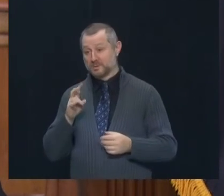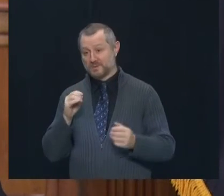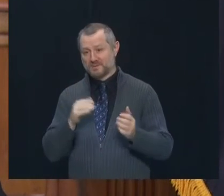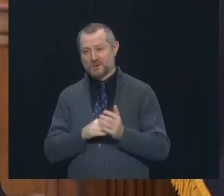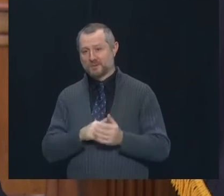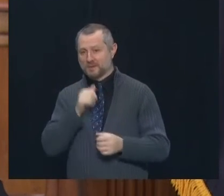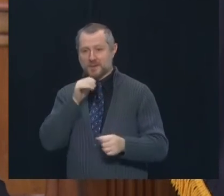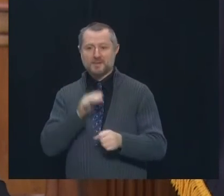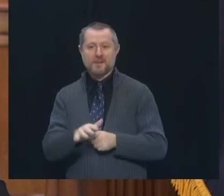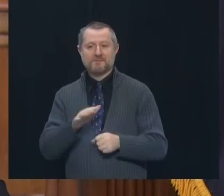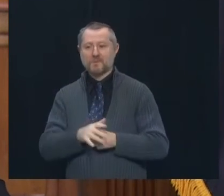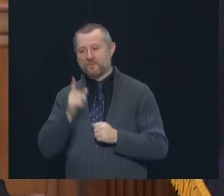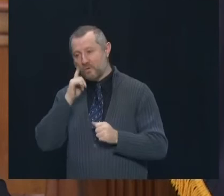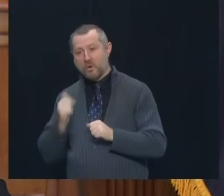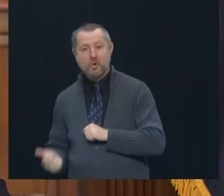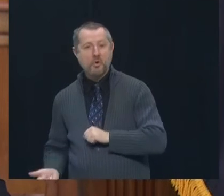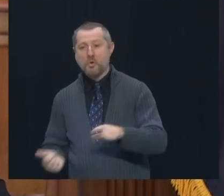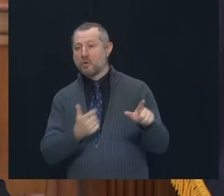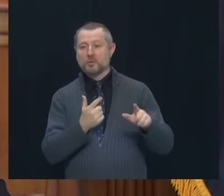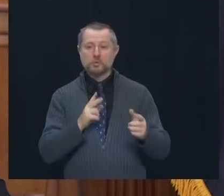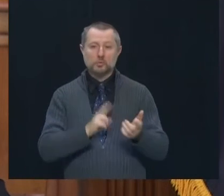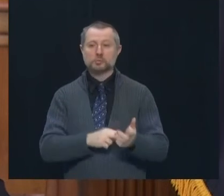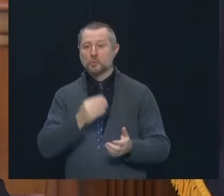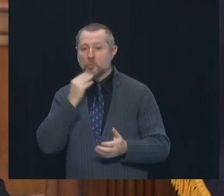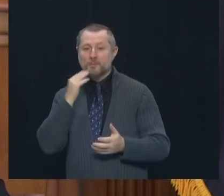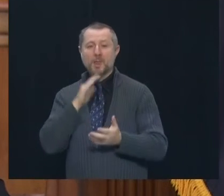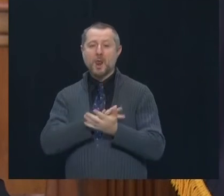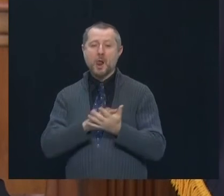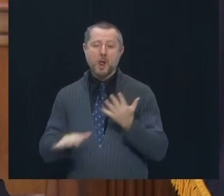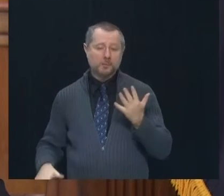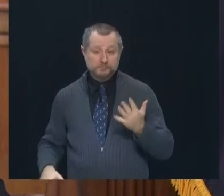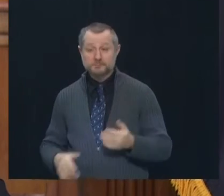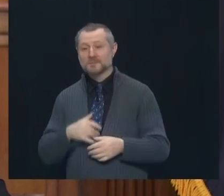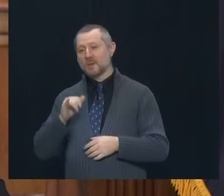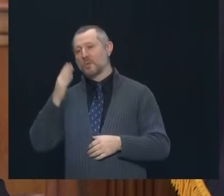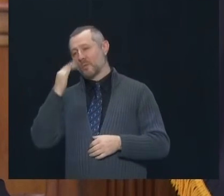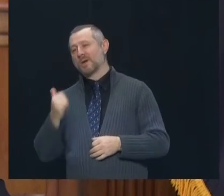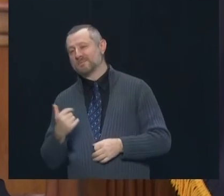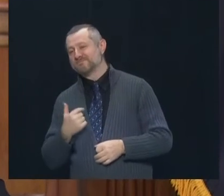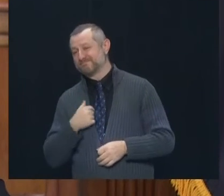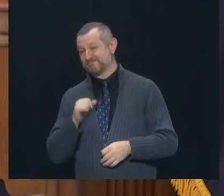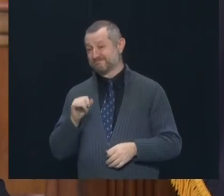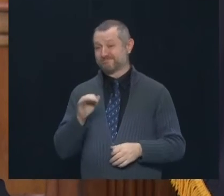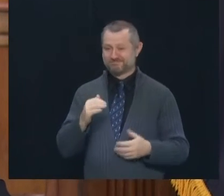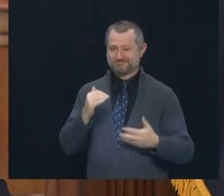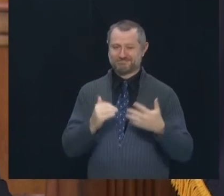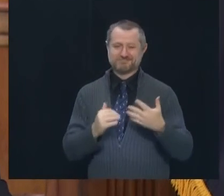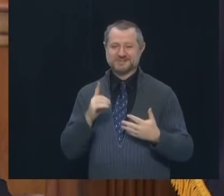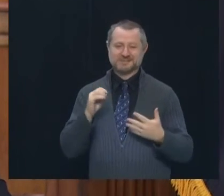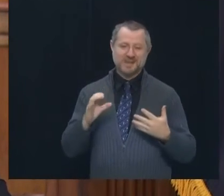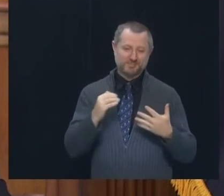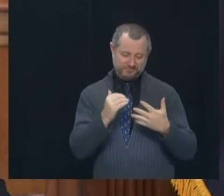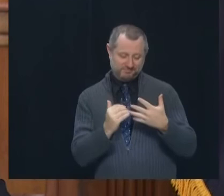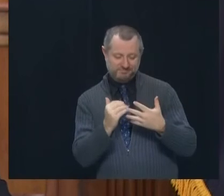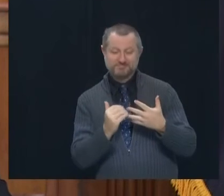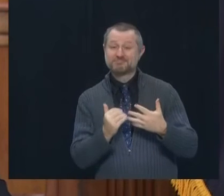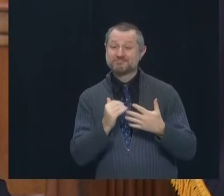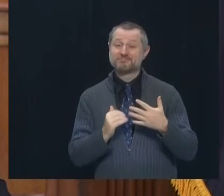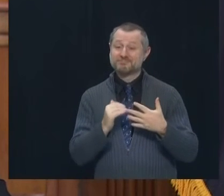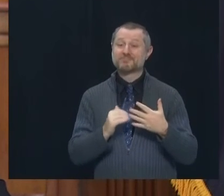the first tranche, and that's why, Jesse, I put the number, the end of December, by their